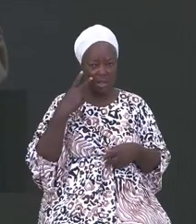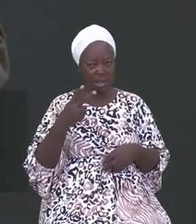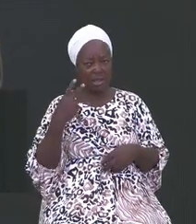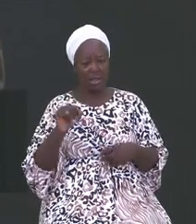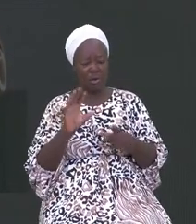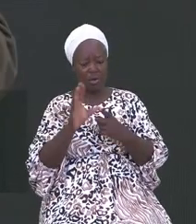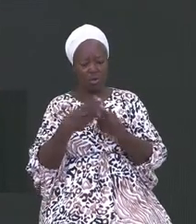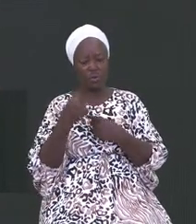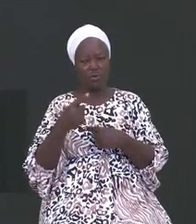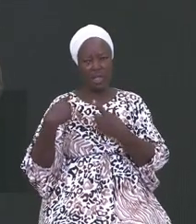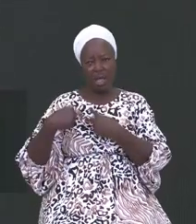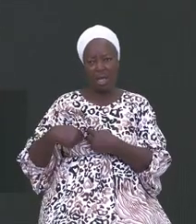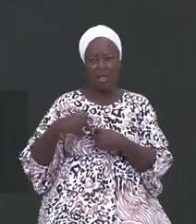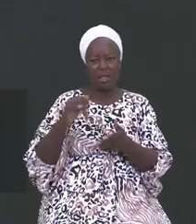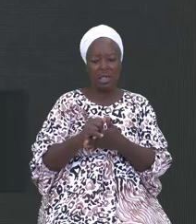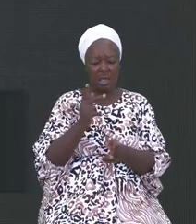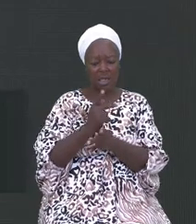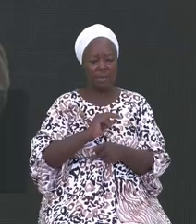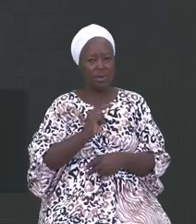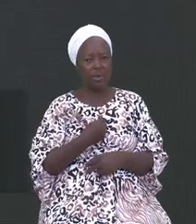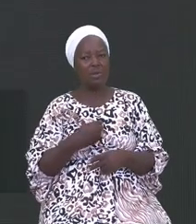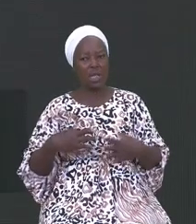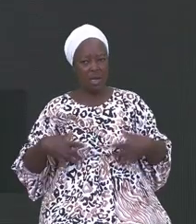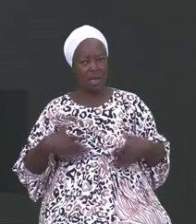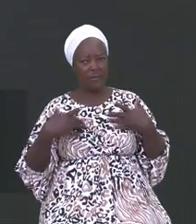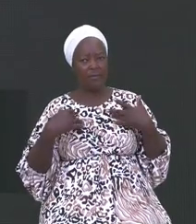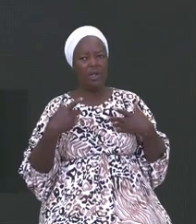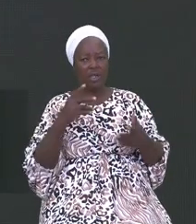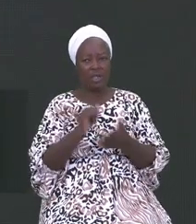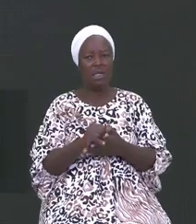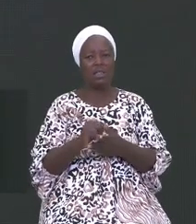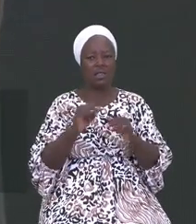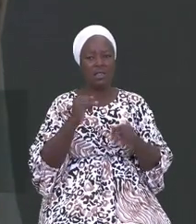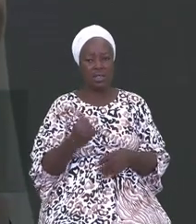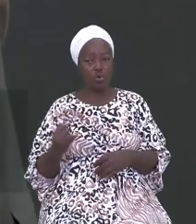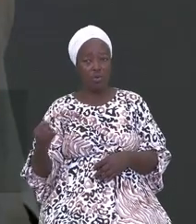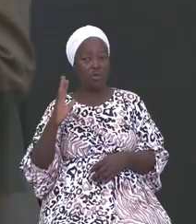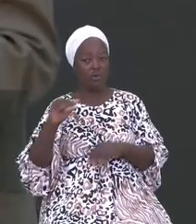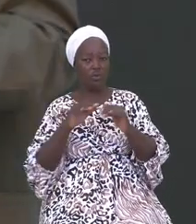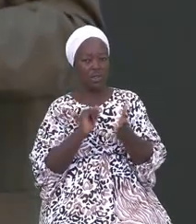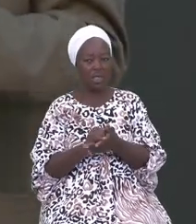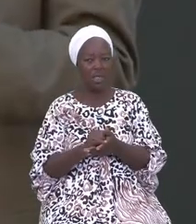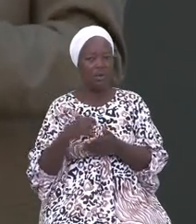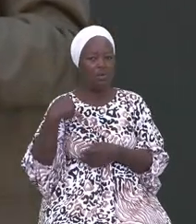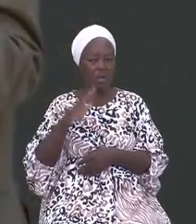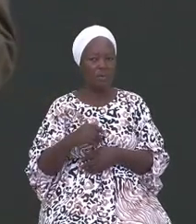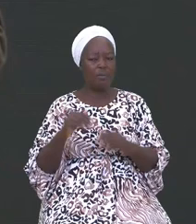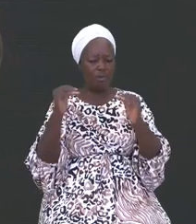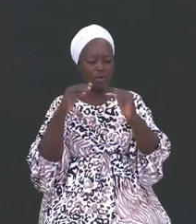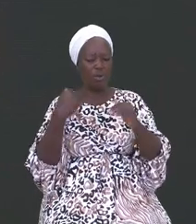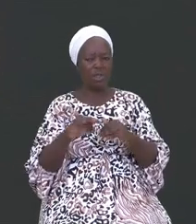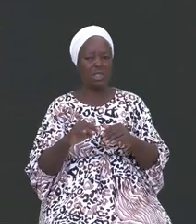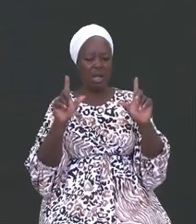the heart that keeps us alive. There are instruments to do that. We measure the level of